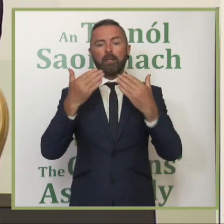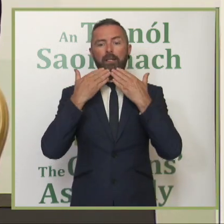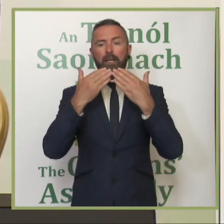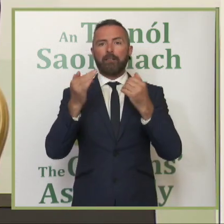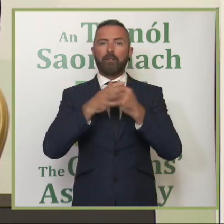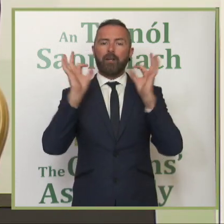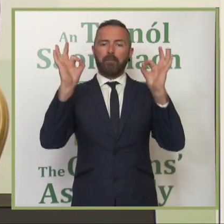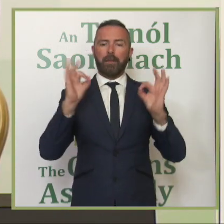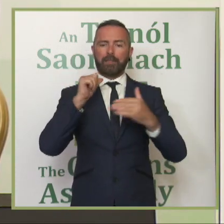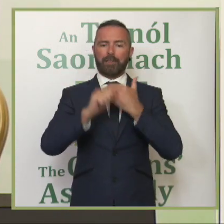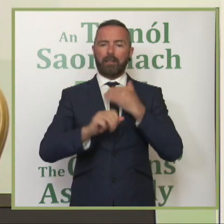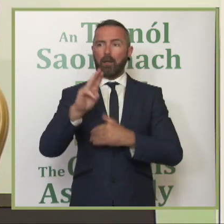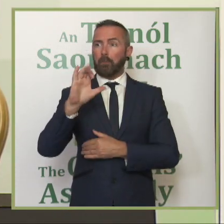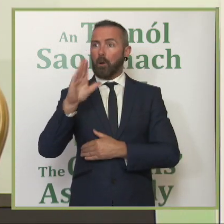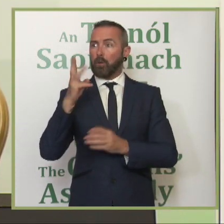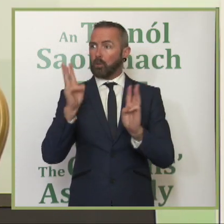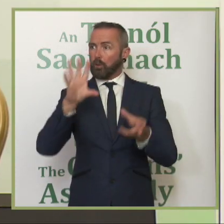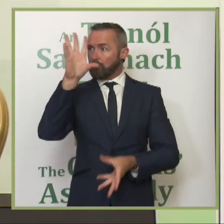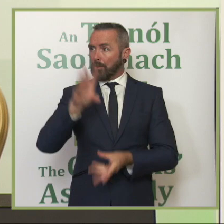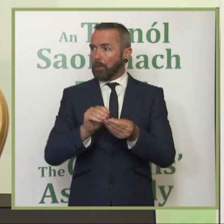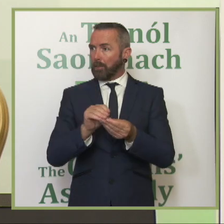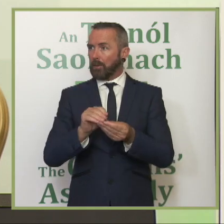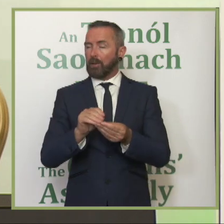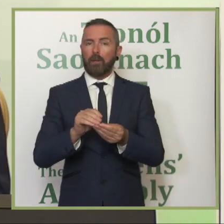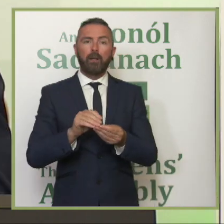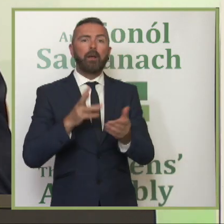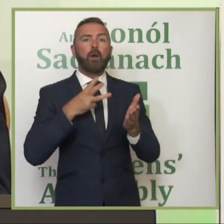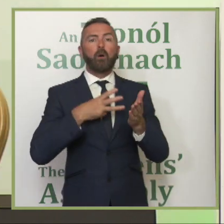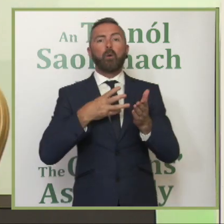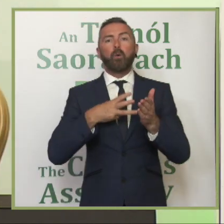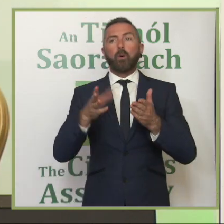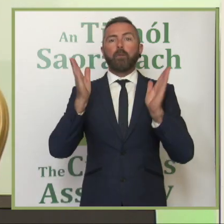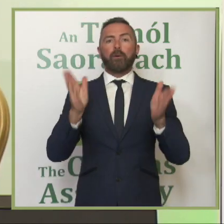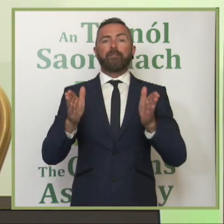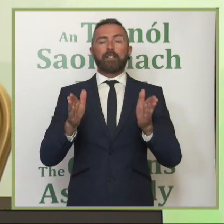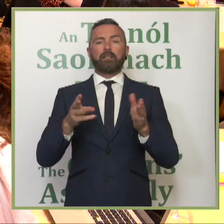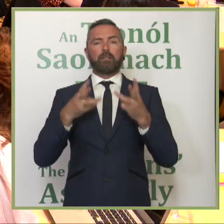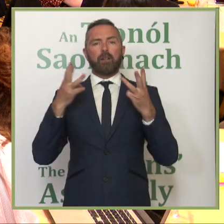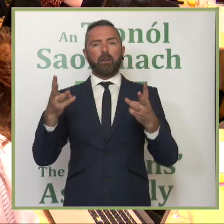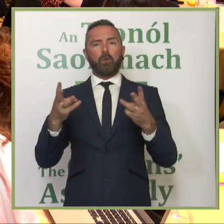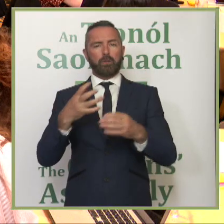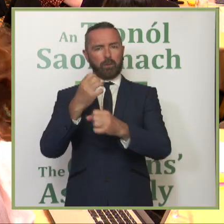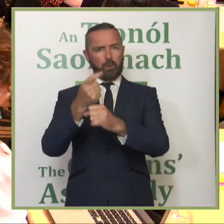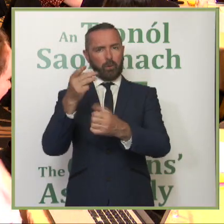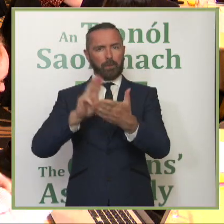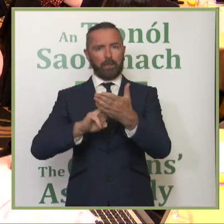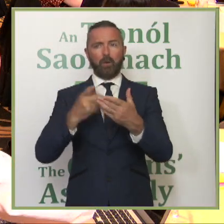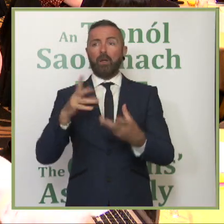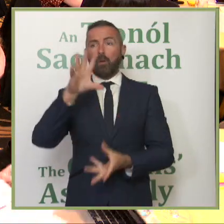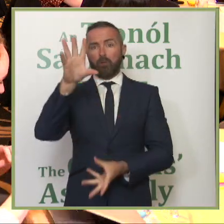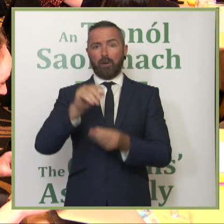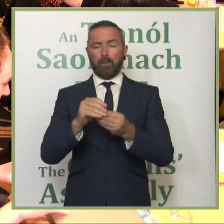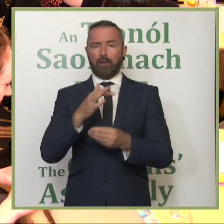day. Paul, do you want to wrap up? And then after we go off air, just bear with me for 1 second. Exactly, I was just going to. So we'll wrap up, and just